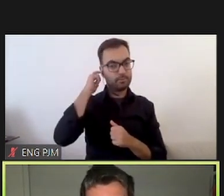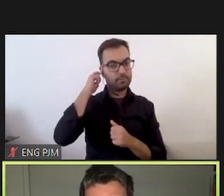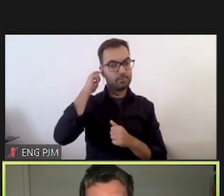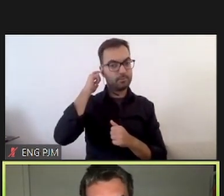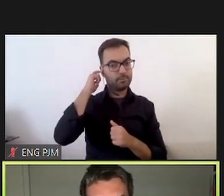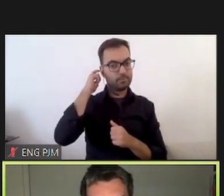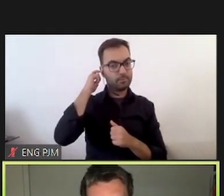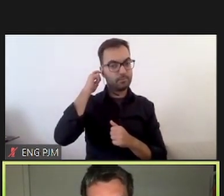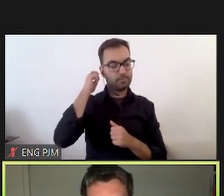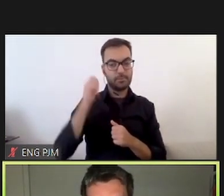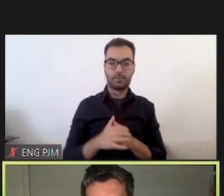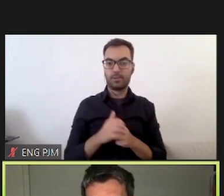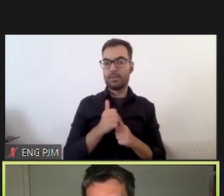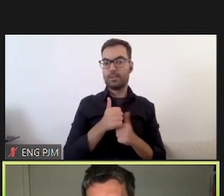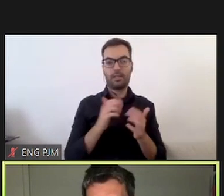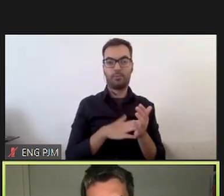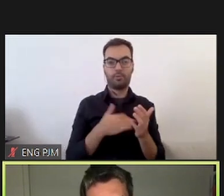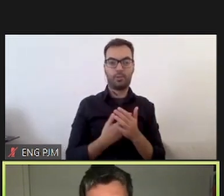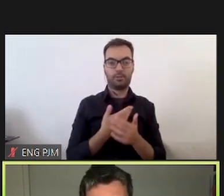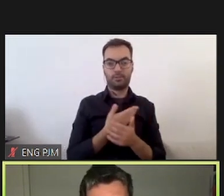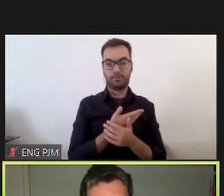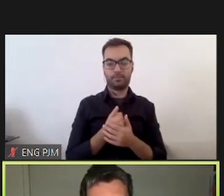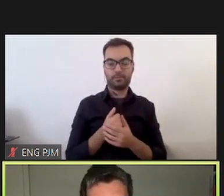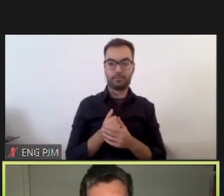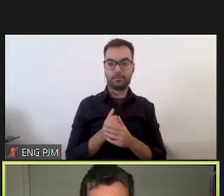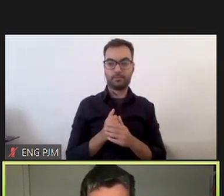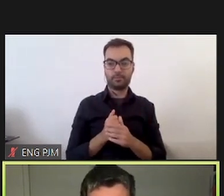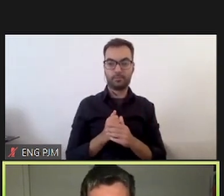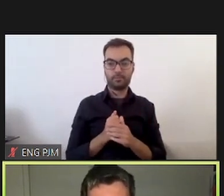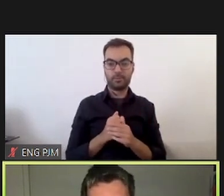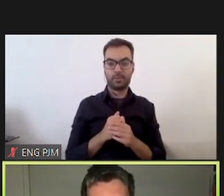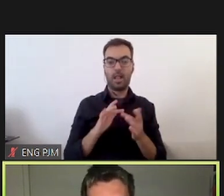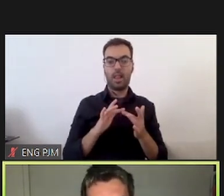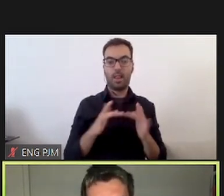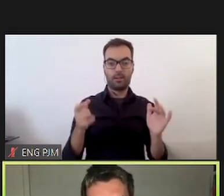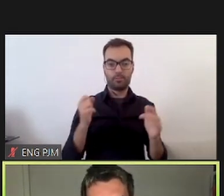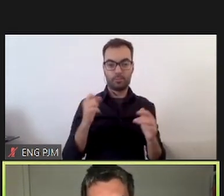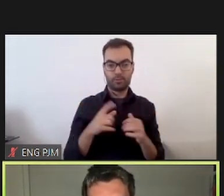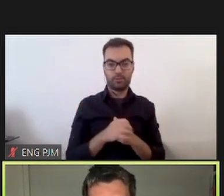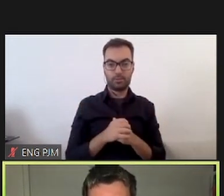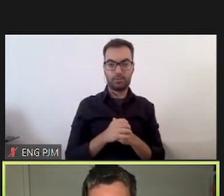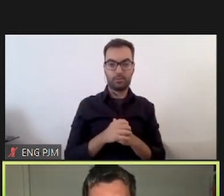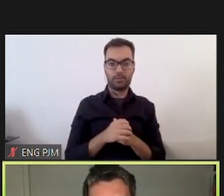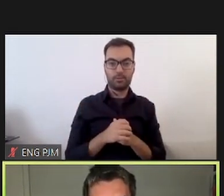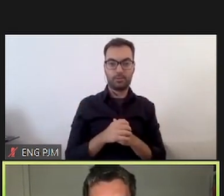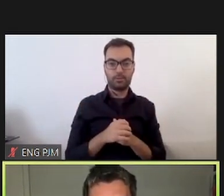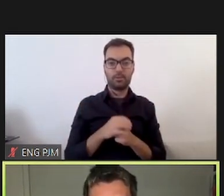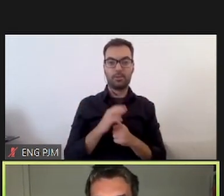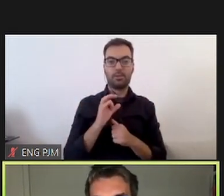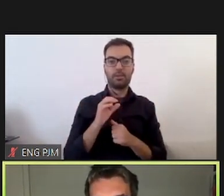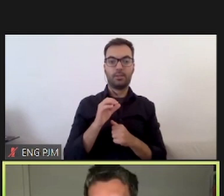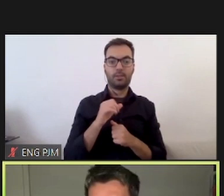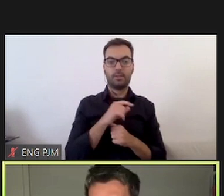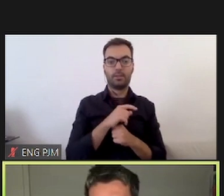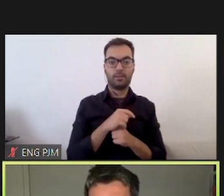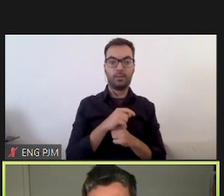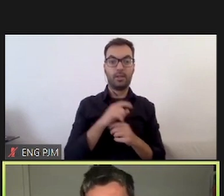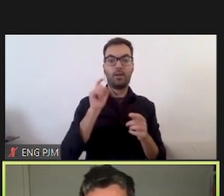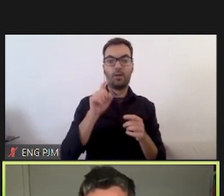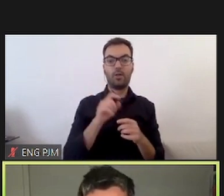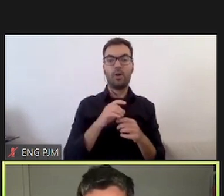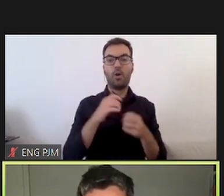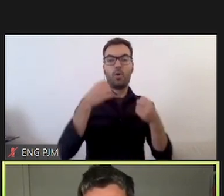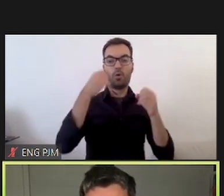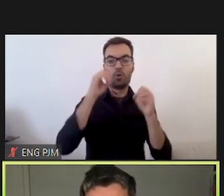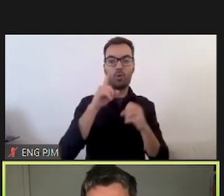And there is a great example. Because we're having the link, there is a spam with Google Play. And this is